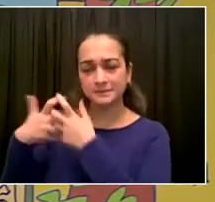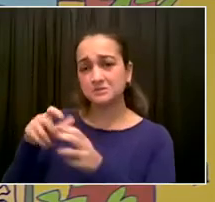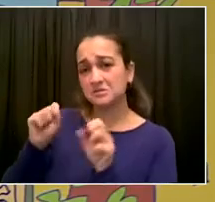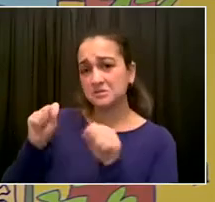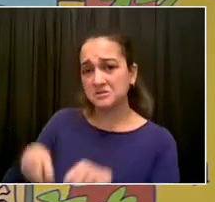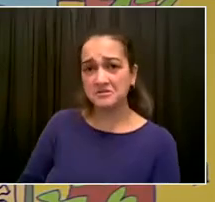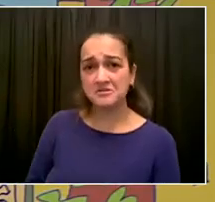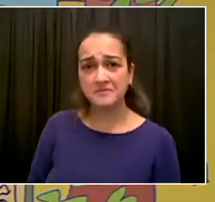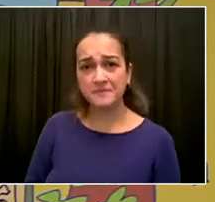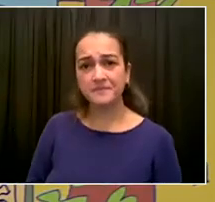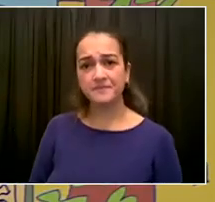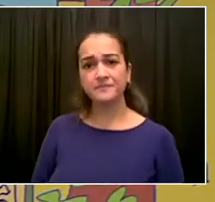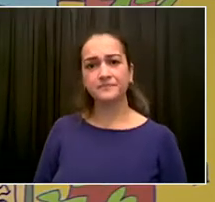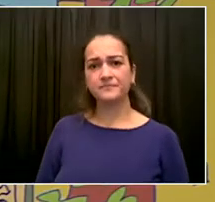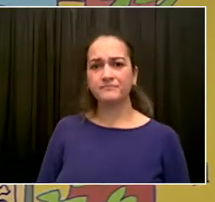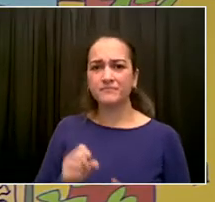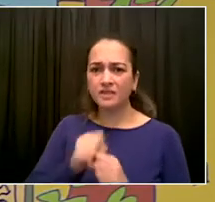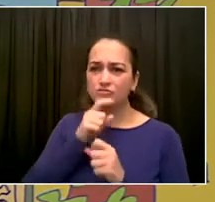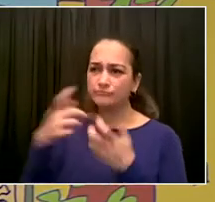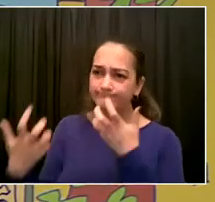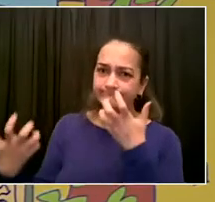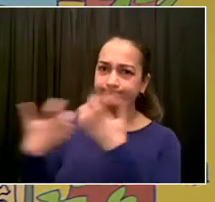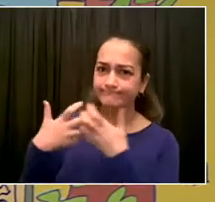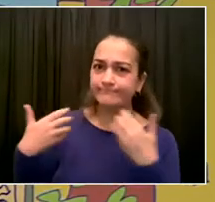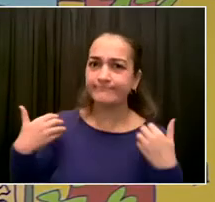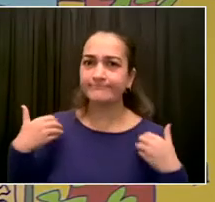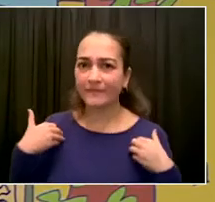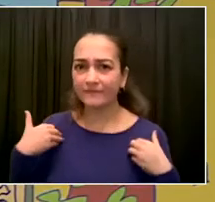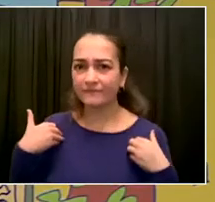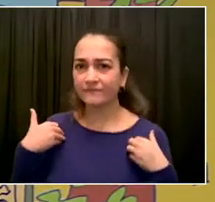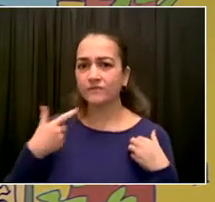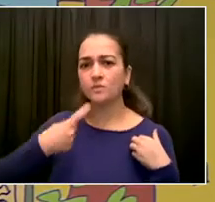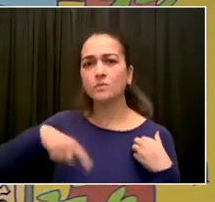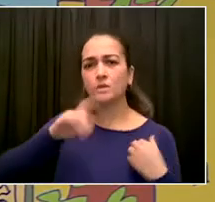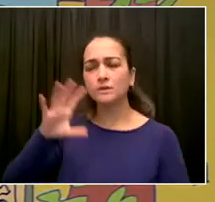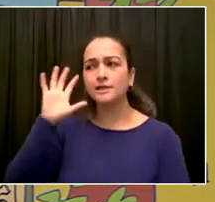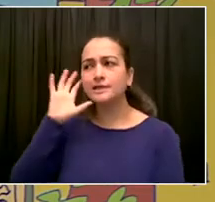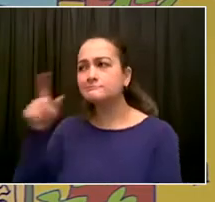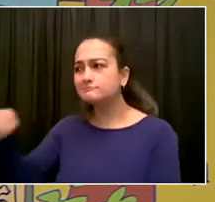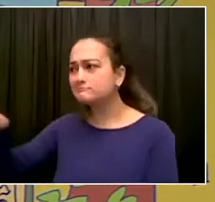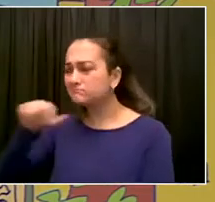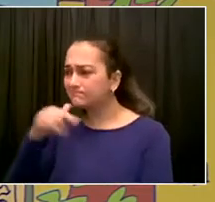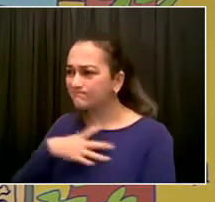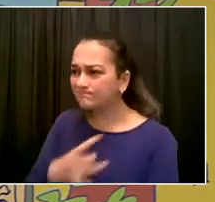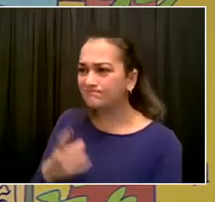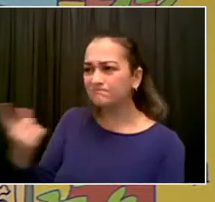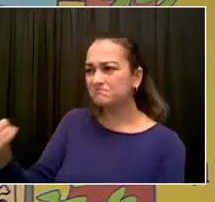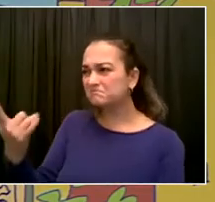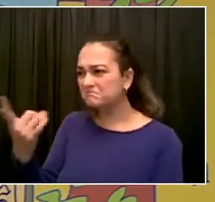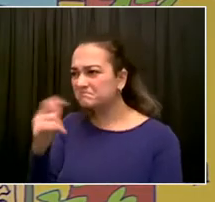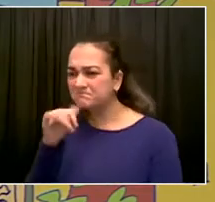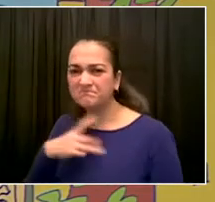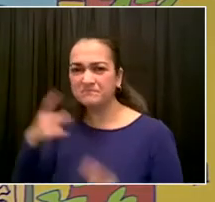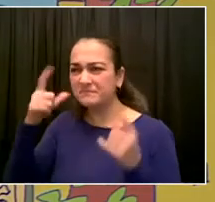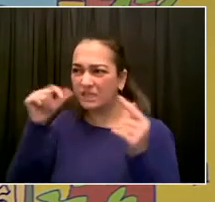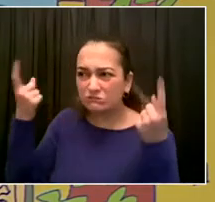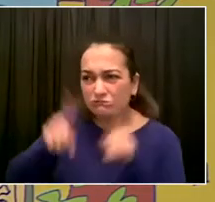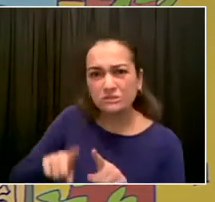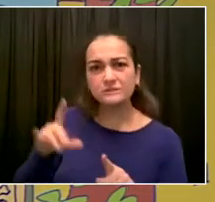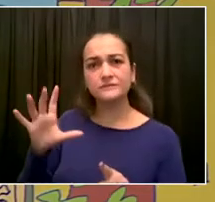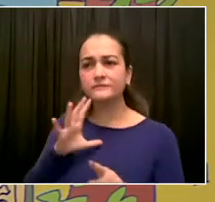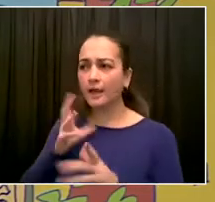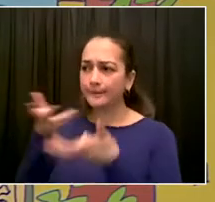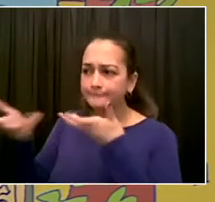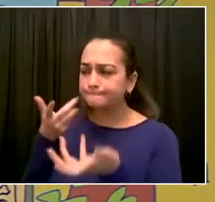community input. We can find out if there's unintended consequences and make adjustments.